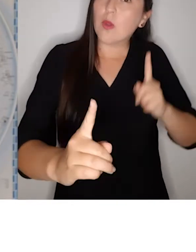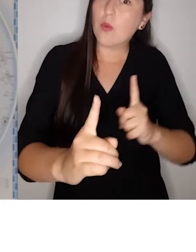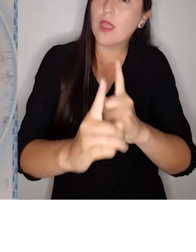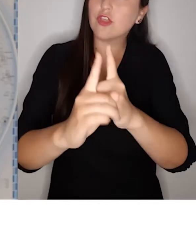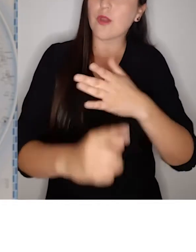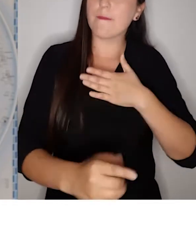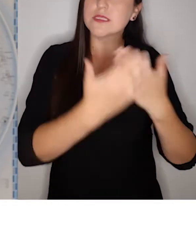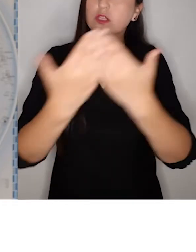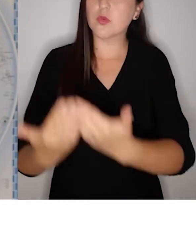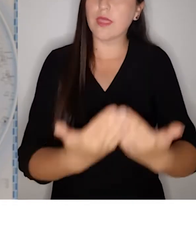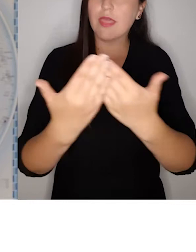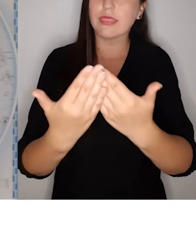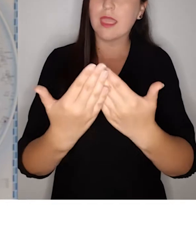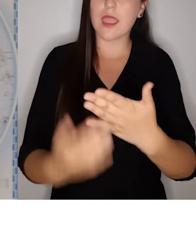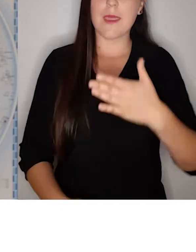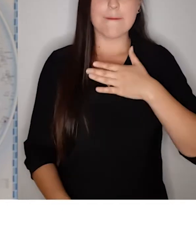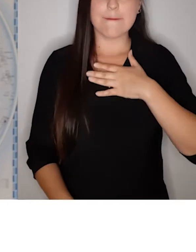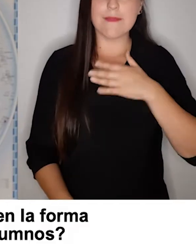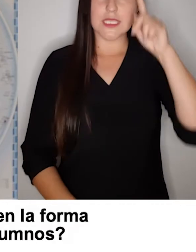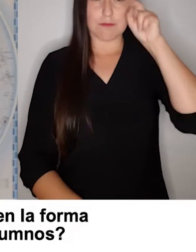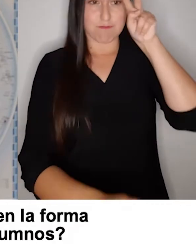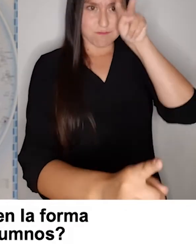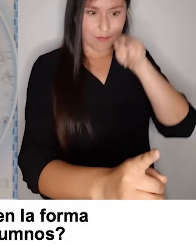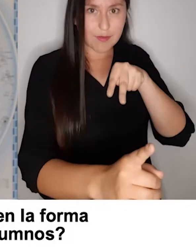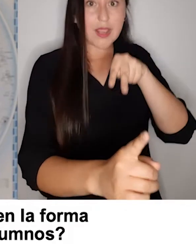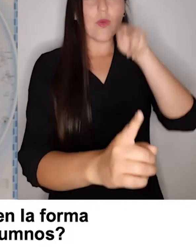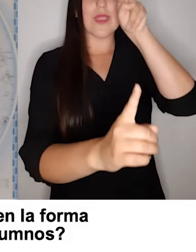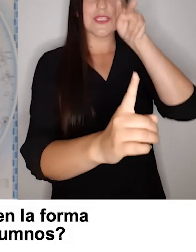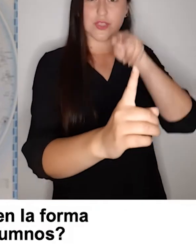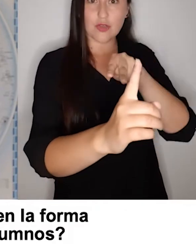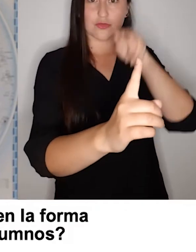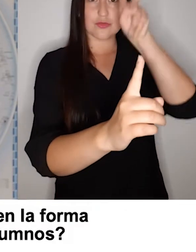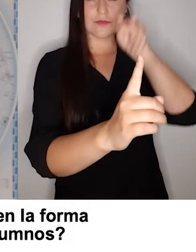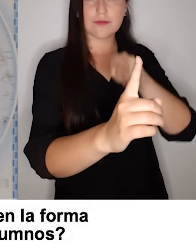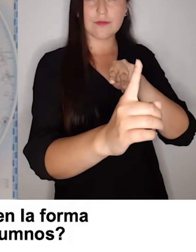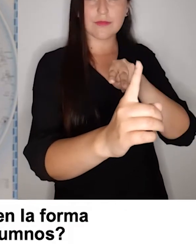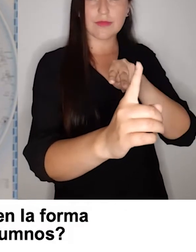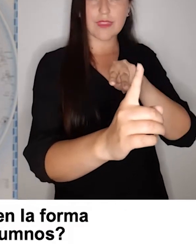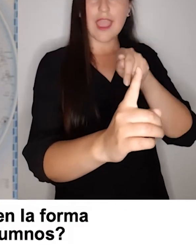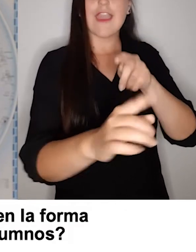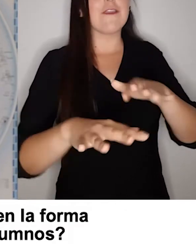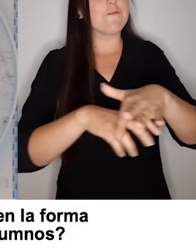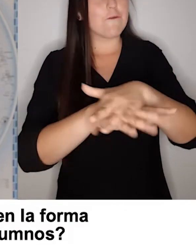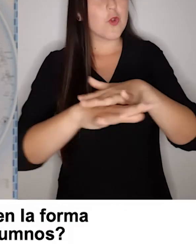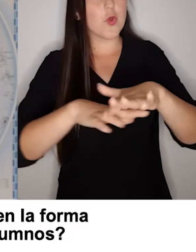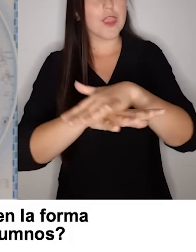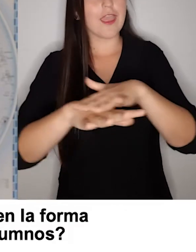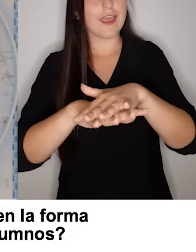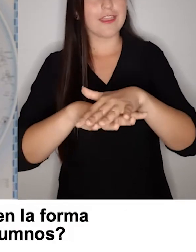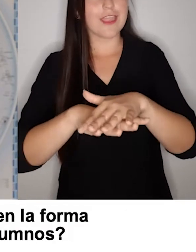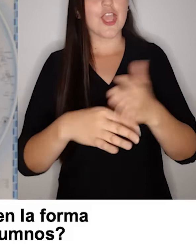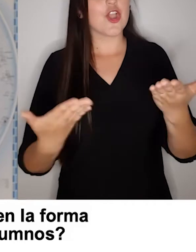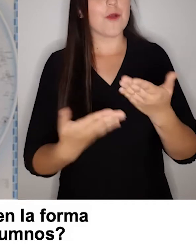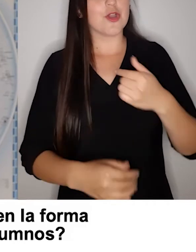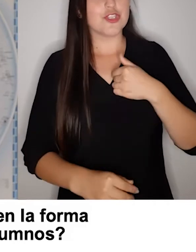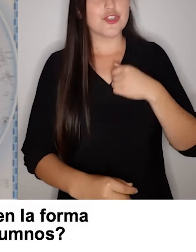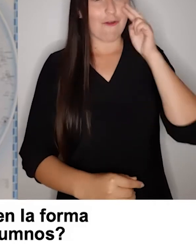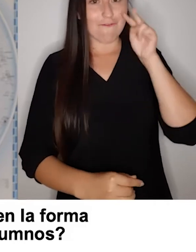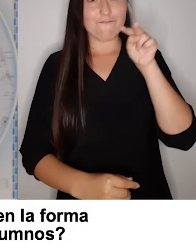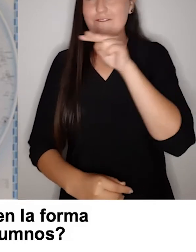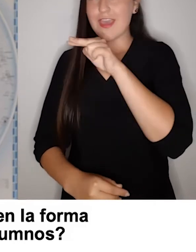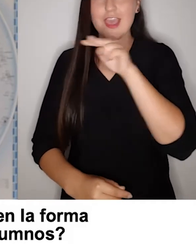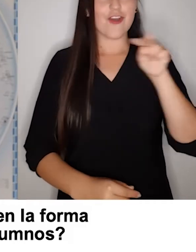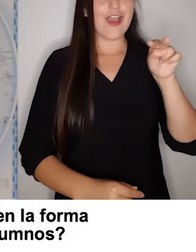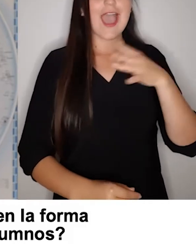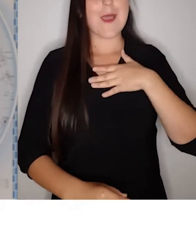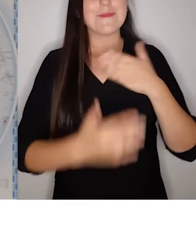do I meet pupils? How do my own prejudices influence the way I meet and see